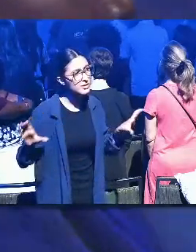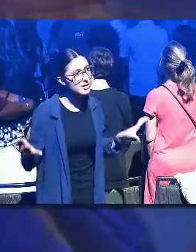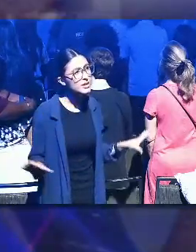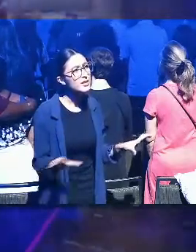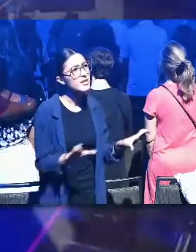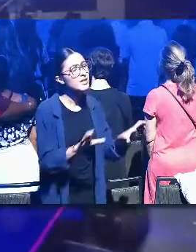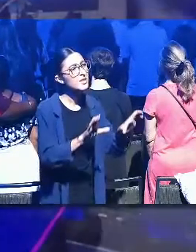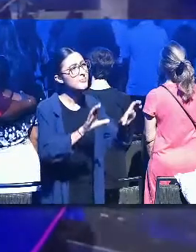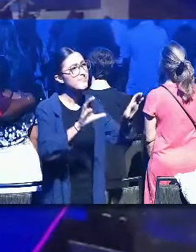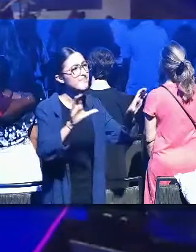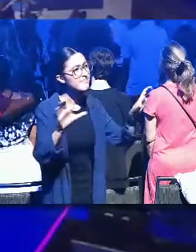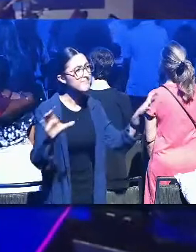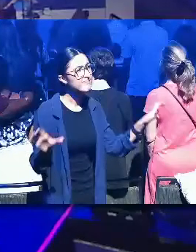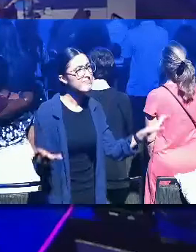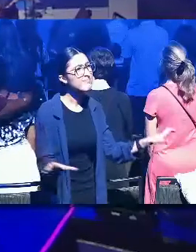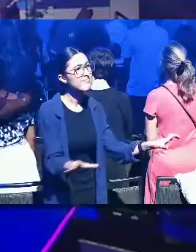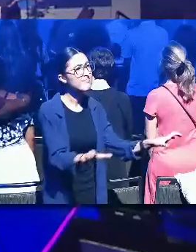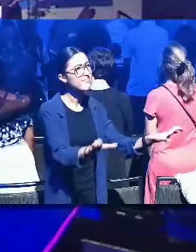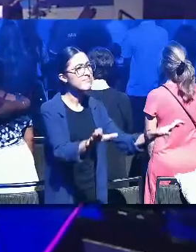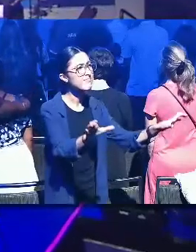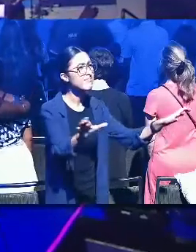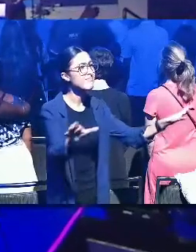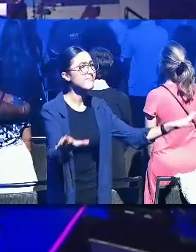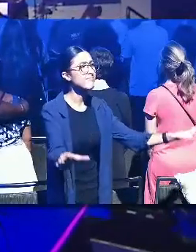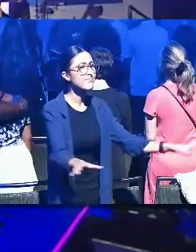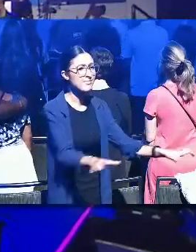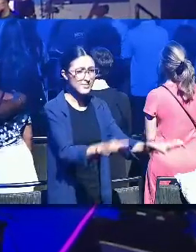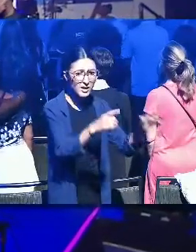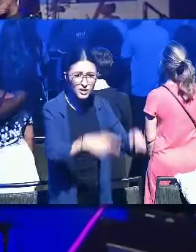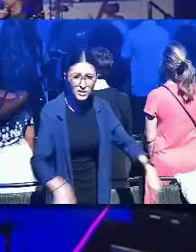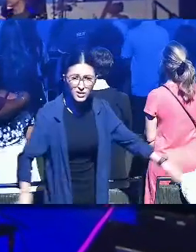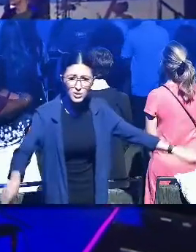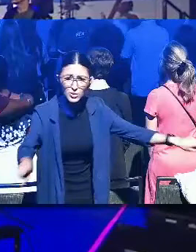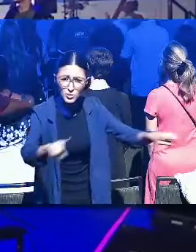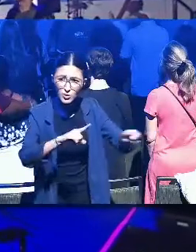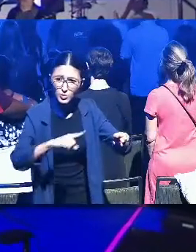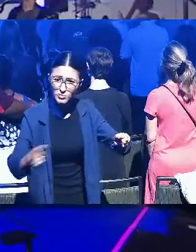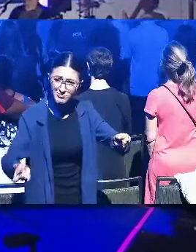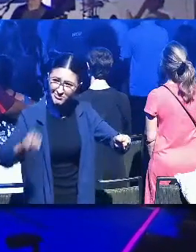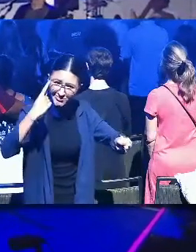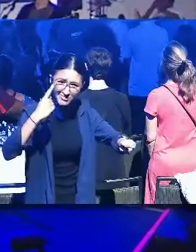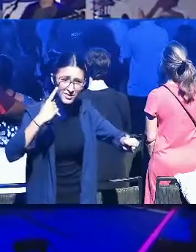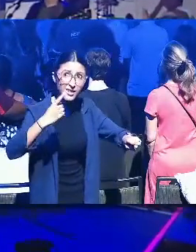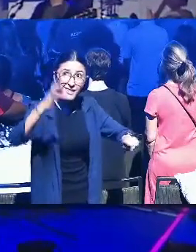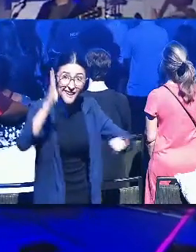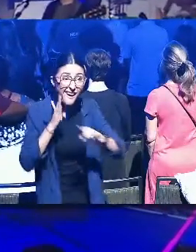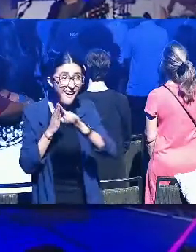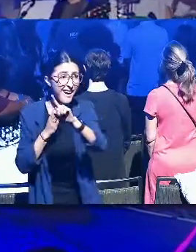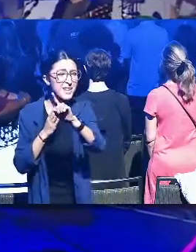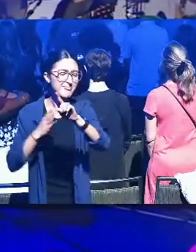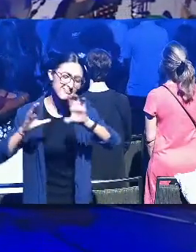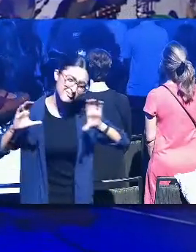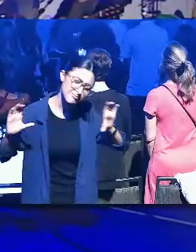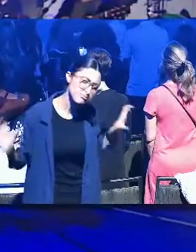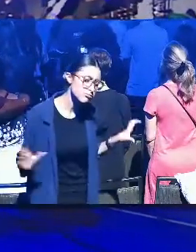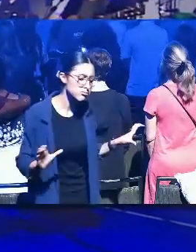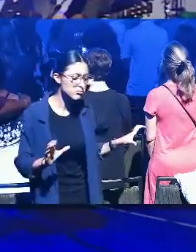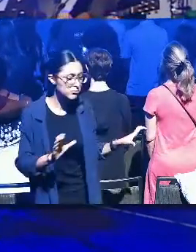He's working right now. Do you hear us? He's working right.